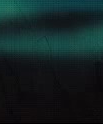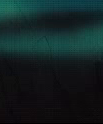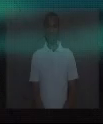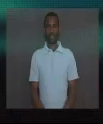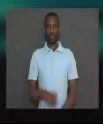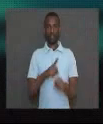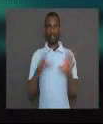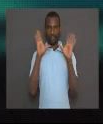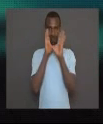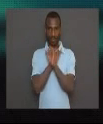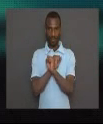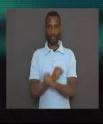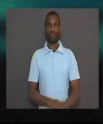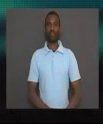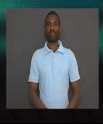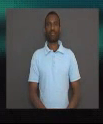Time's up.